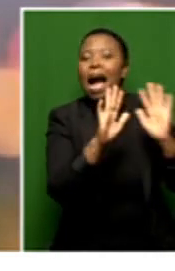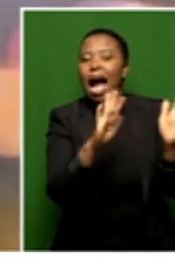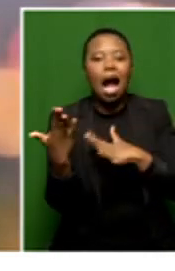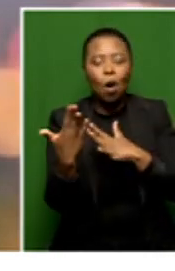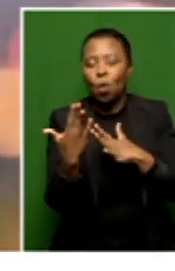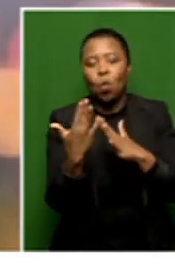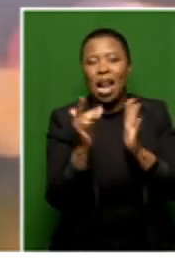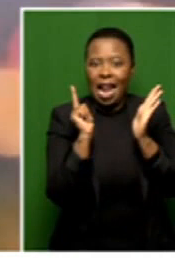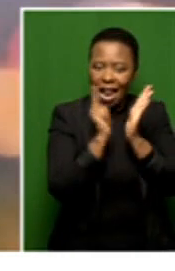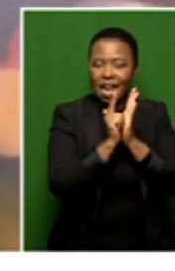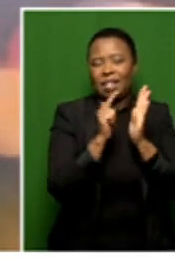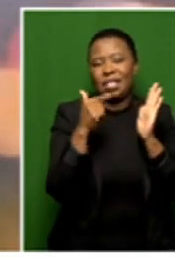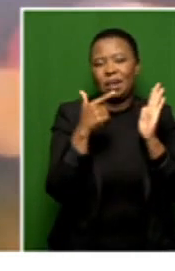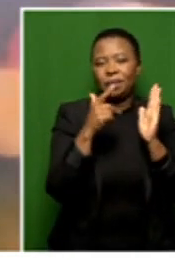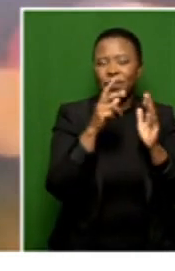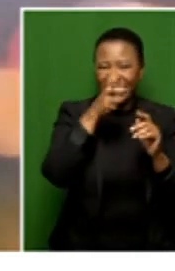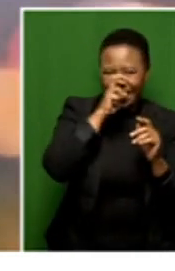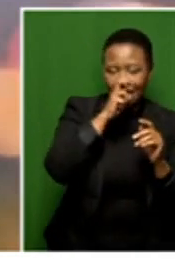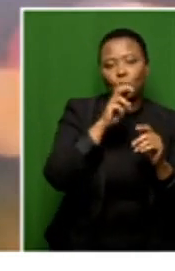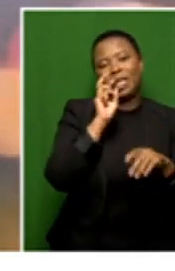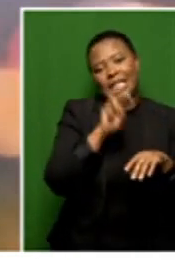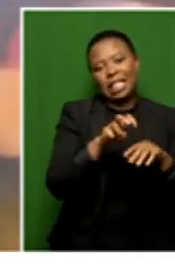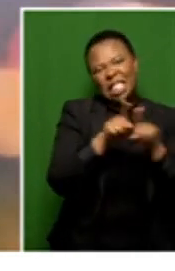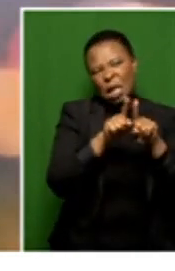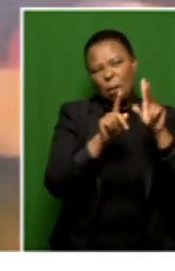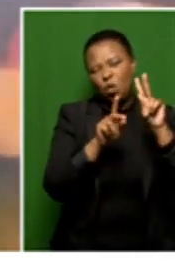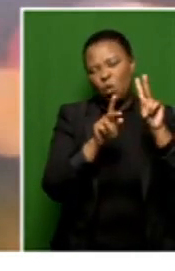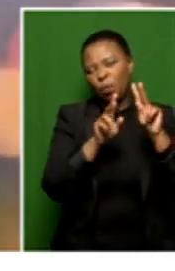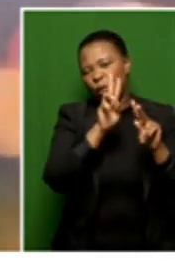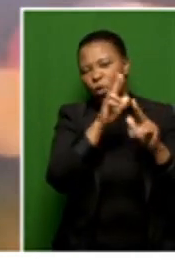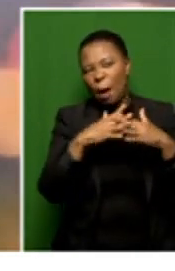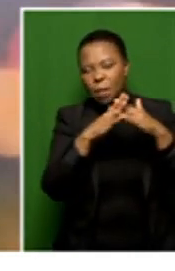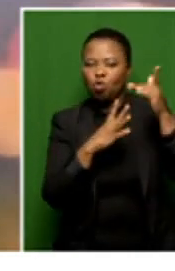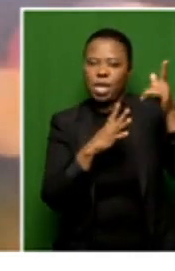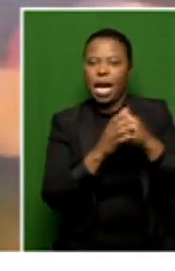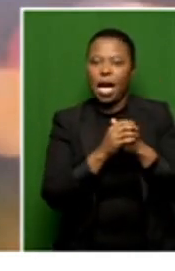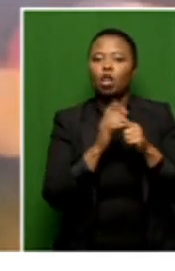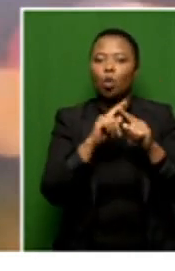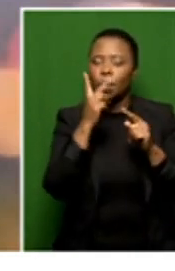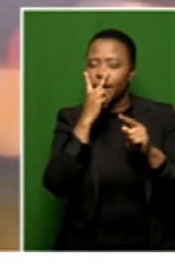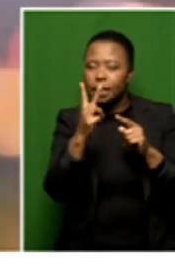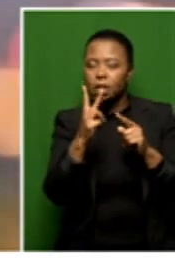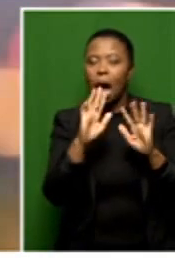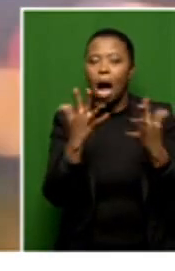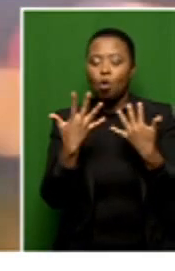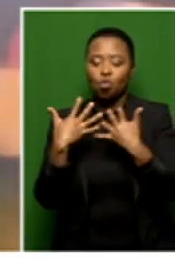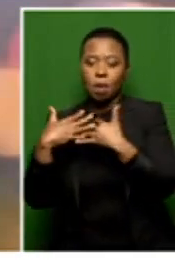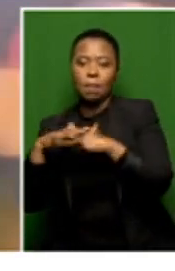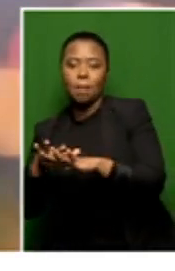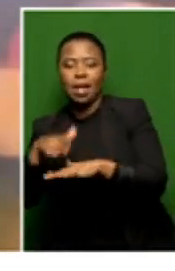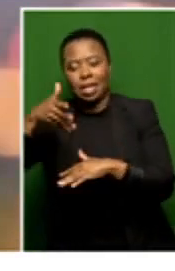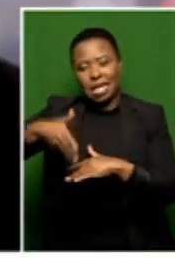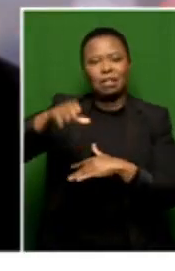in terms of United States. But we need to look at ways of implementing that in South